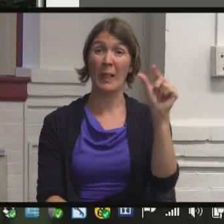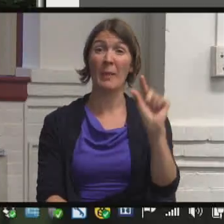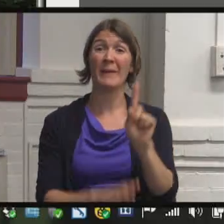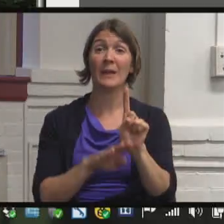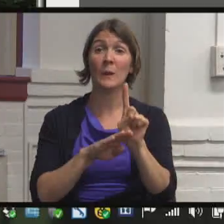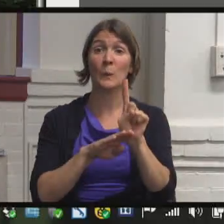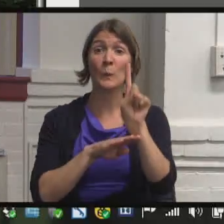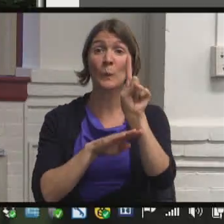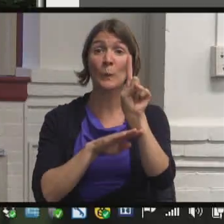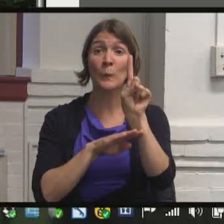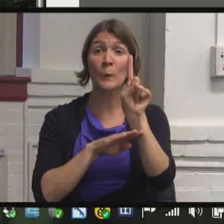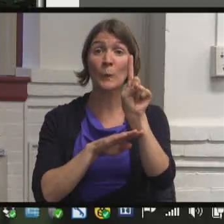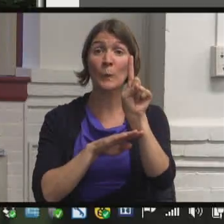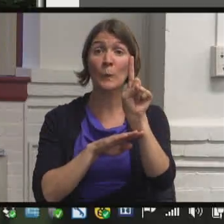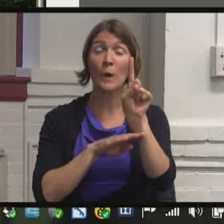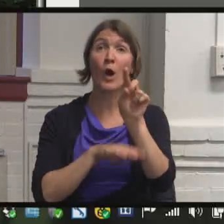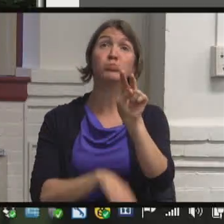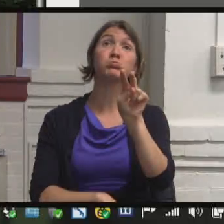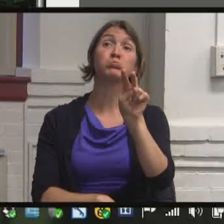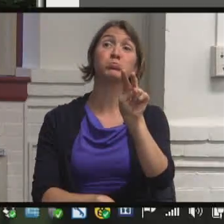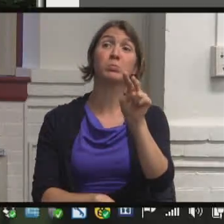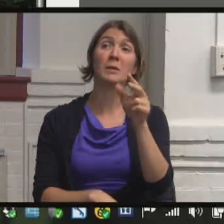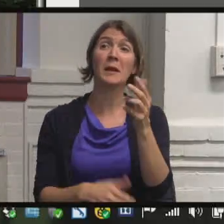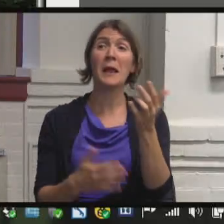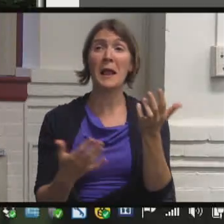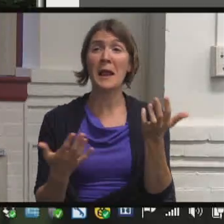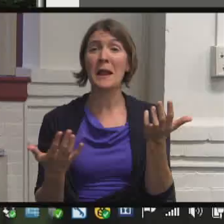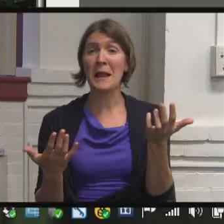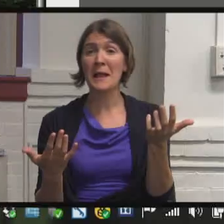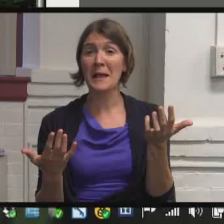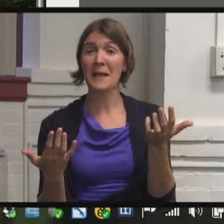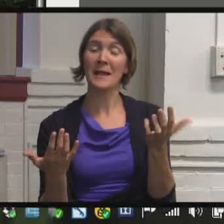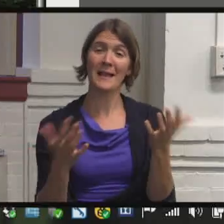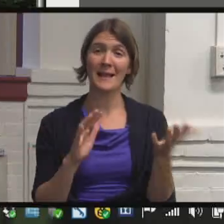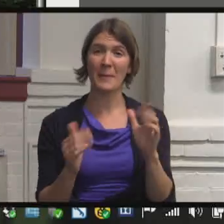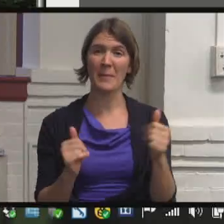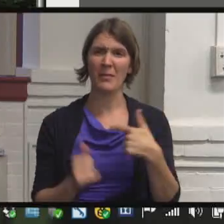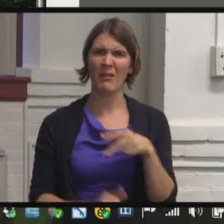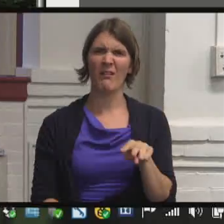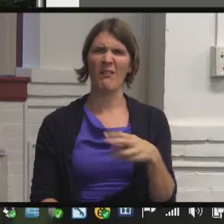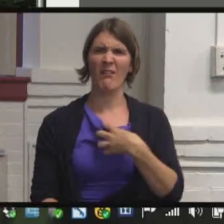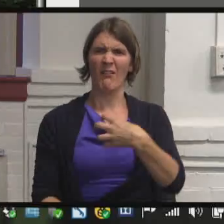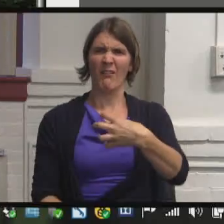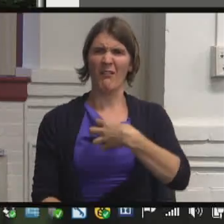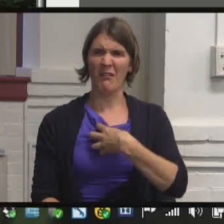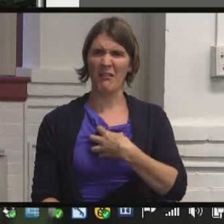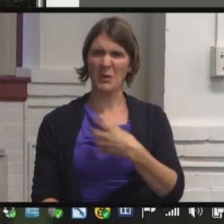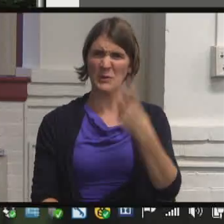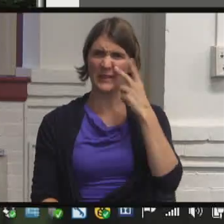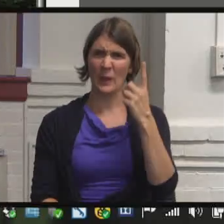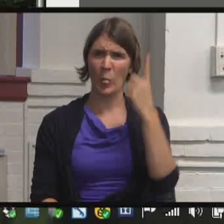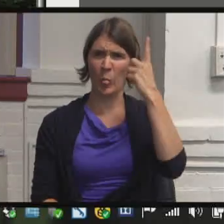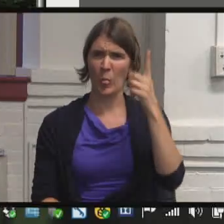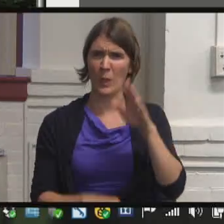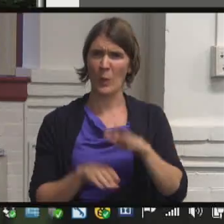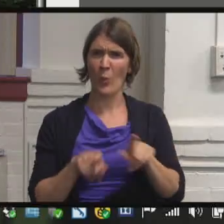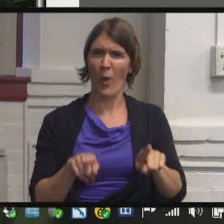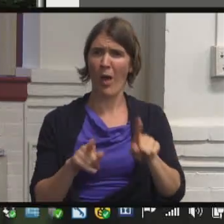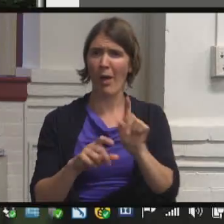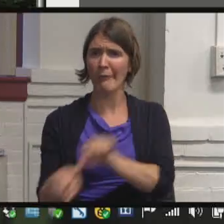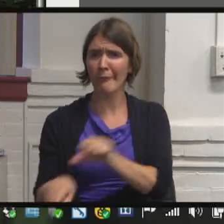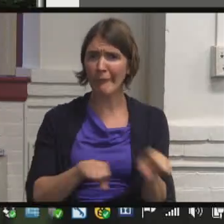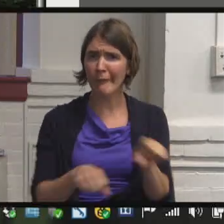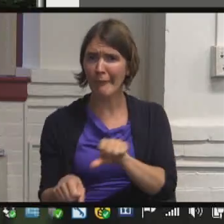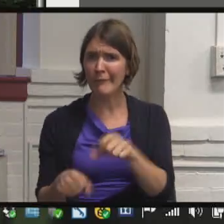a scenic, you know, there's clear scenic value associated with this, and the question would be, I think, for the